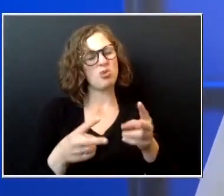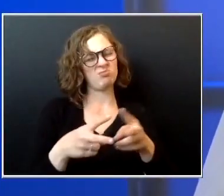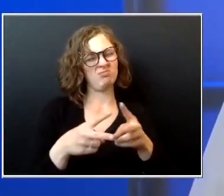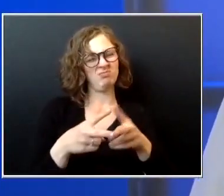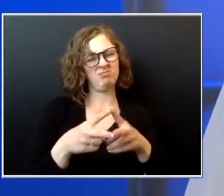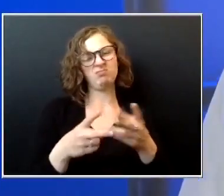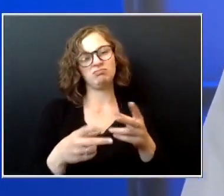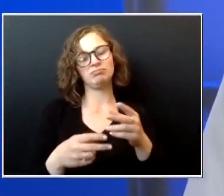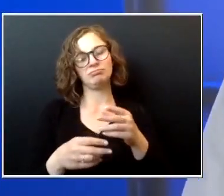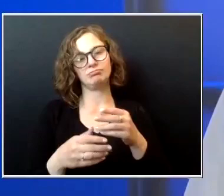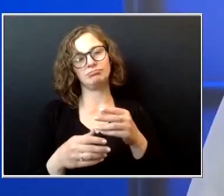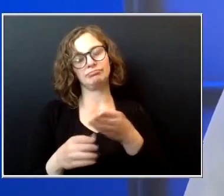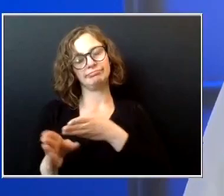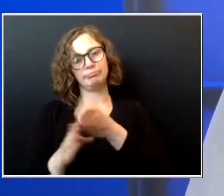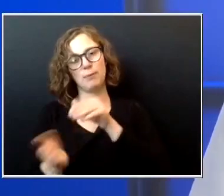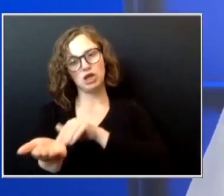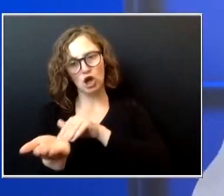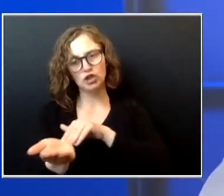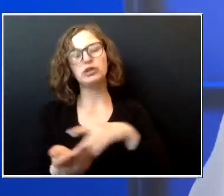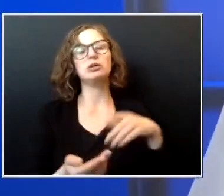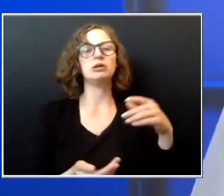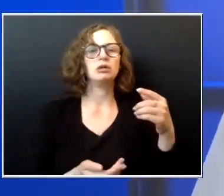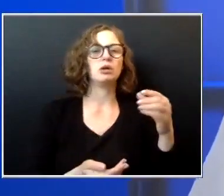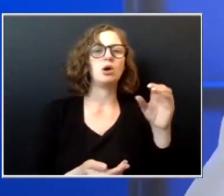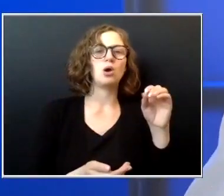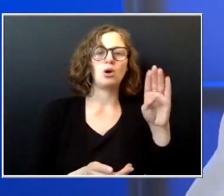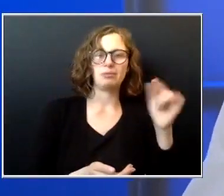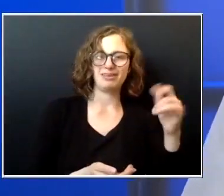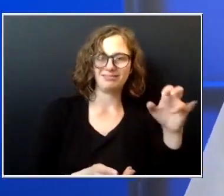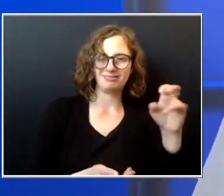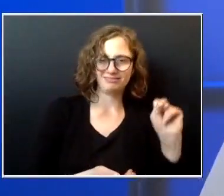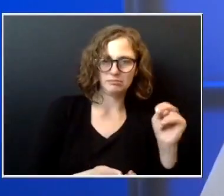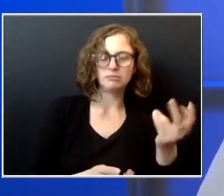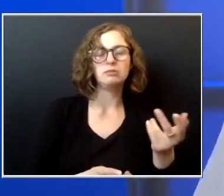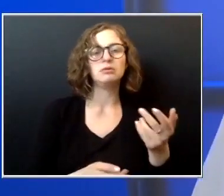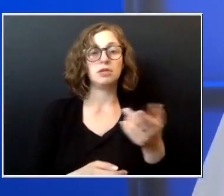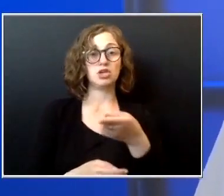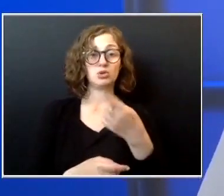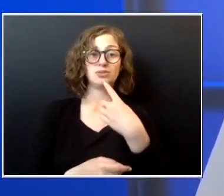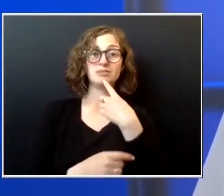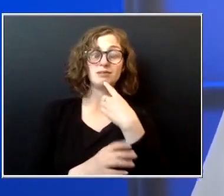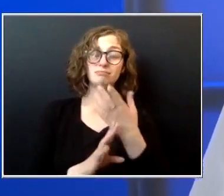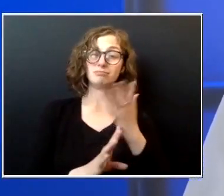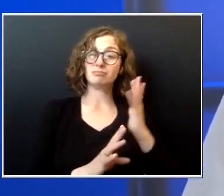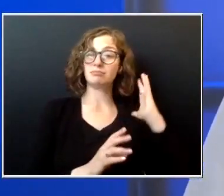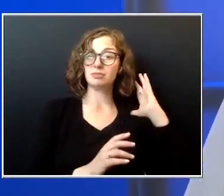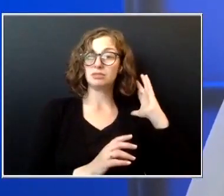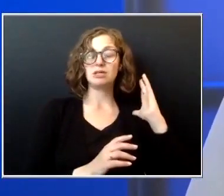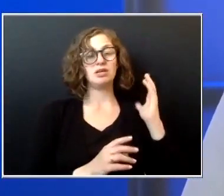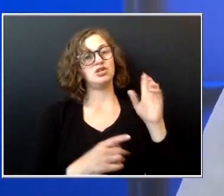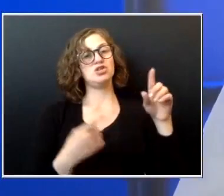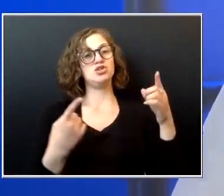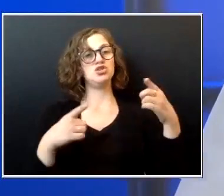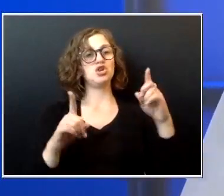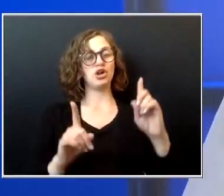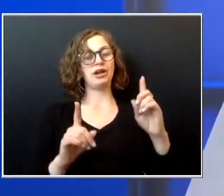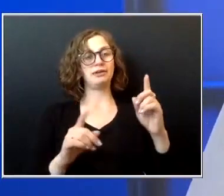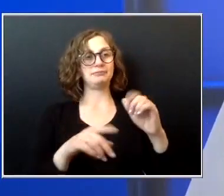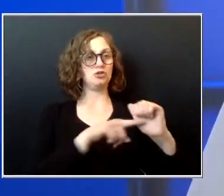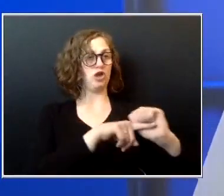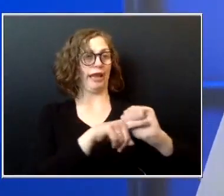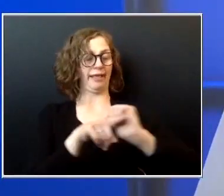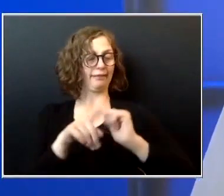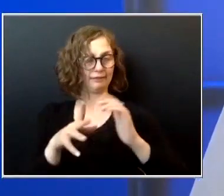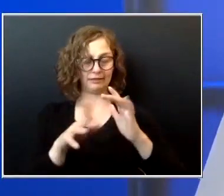common. I feel like, as you said, it used to be going through your OBGYN rotation. Maybe there was a higher focus on the